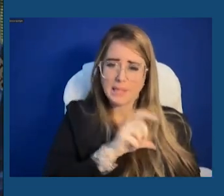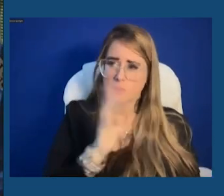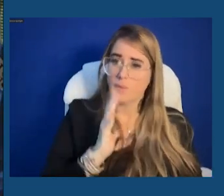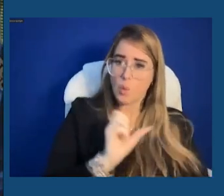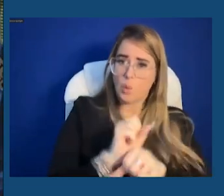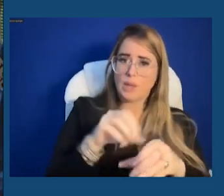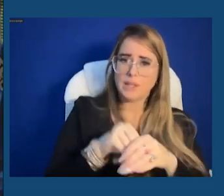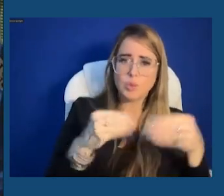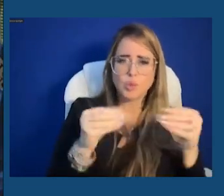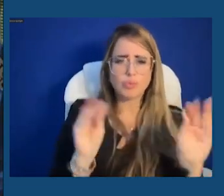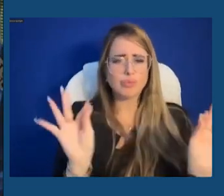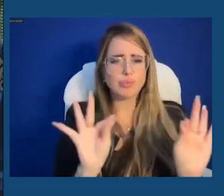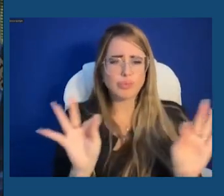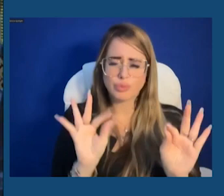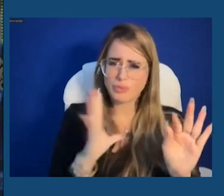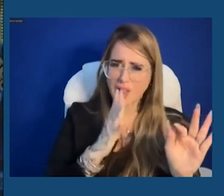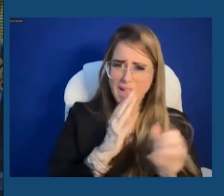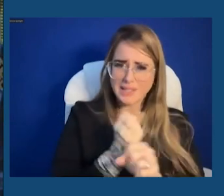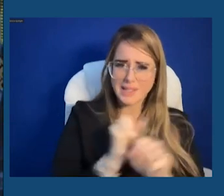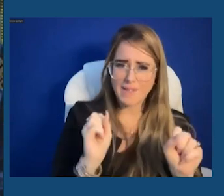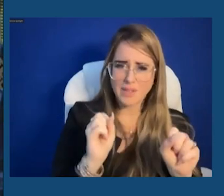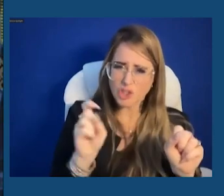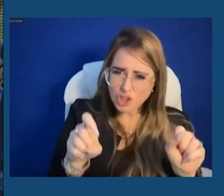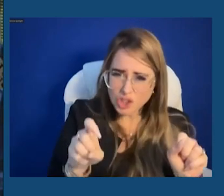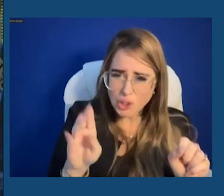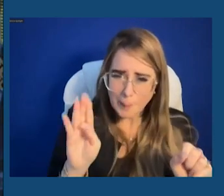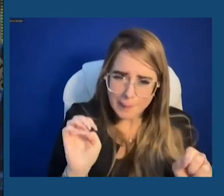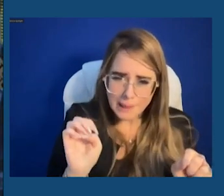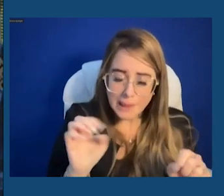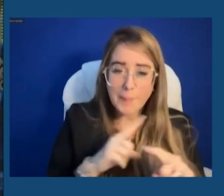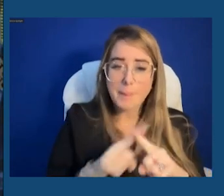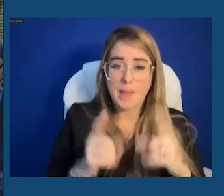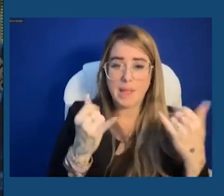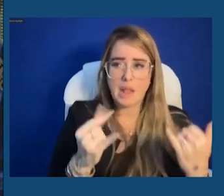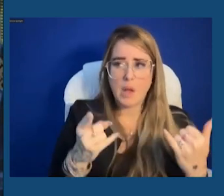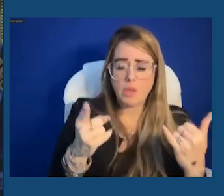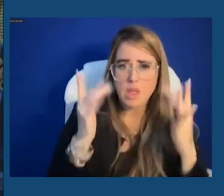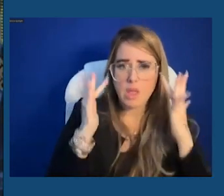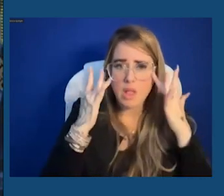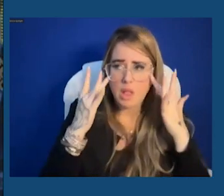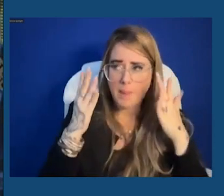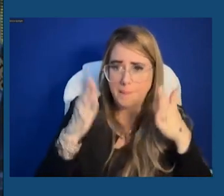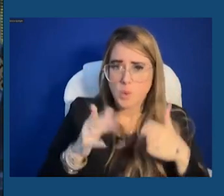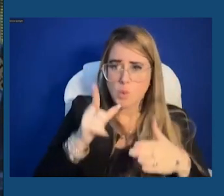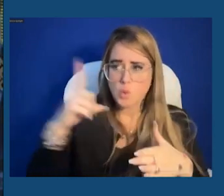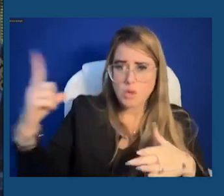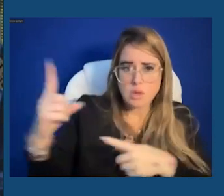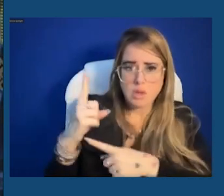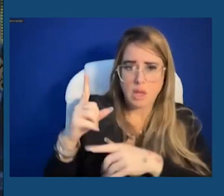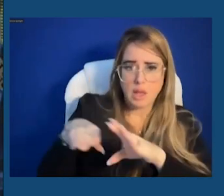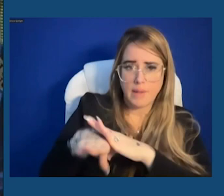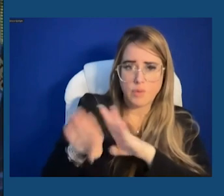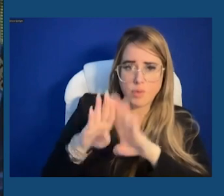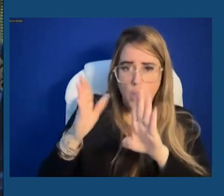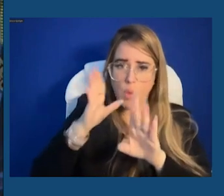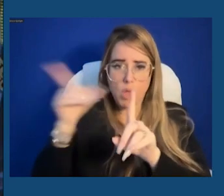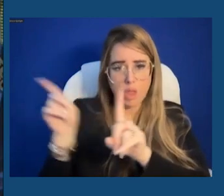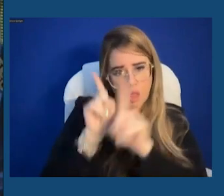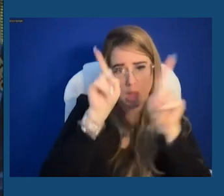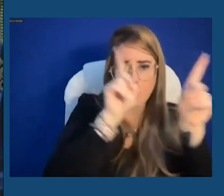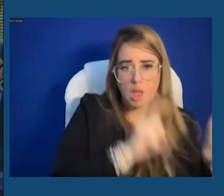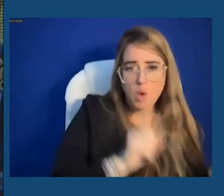and it should always be. But now to not know whether someone coming in the door is going to do them harm or knock them over and sweep the shelves